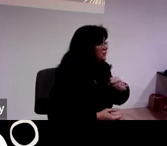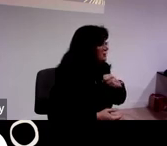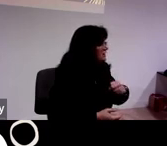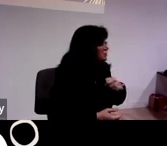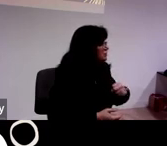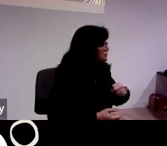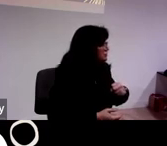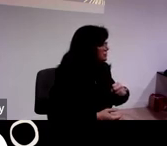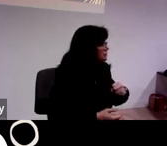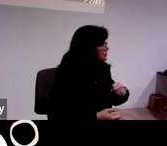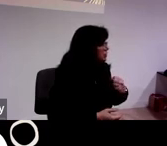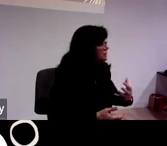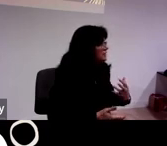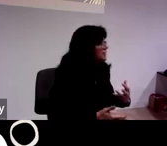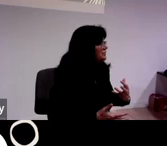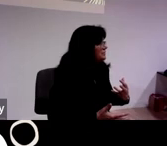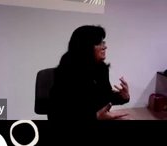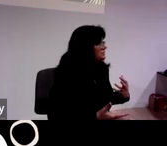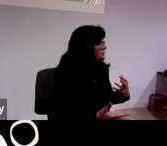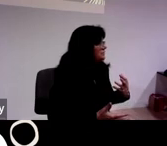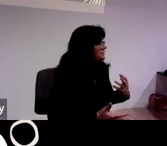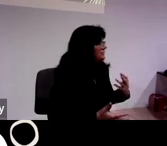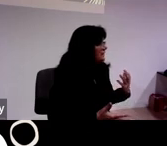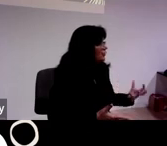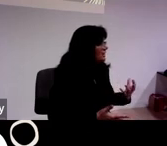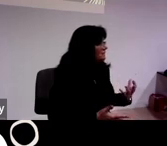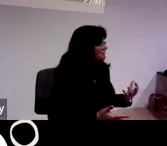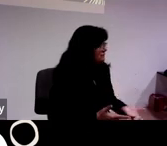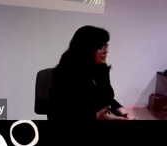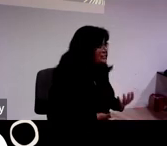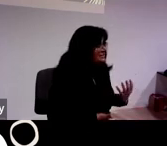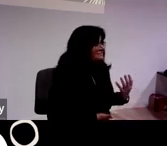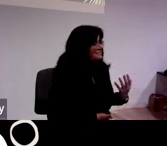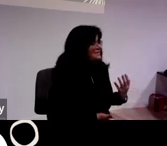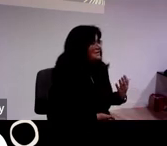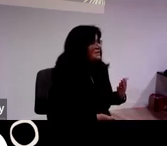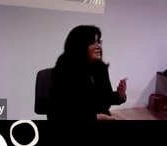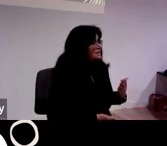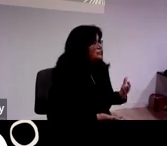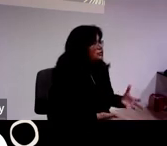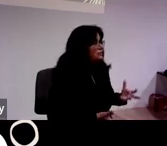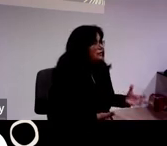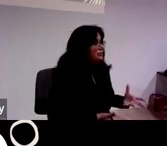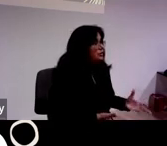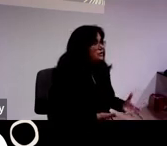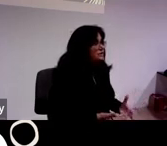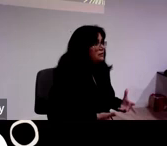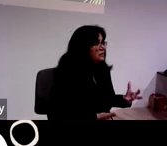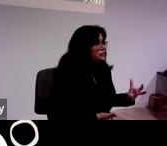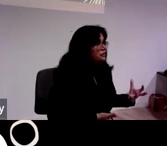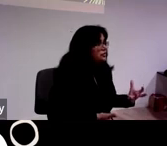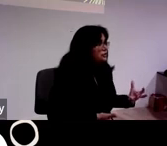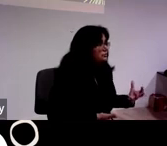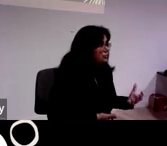as a foundational concept that we're developing to inform not just